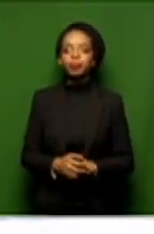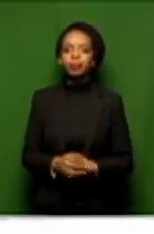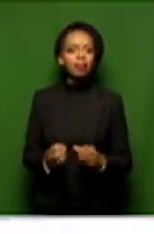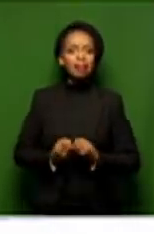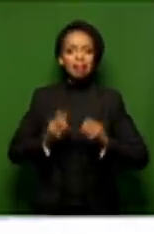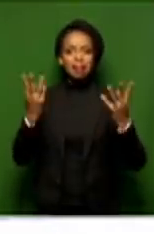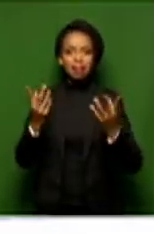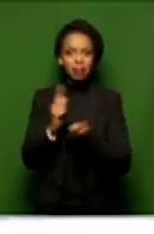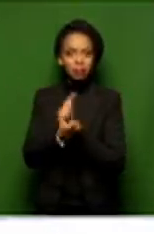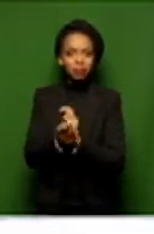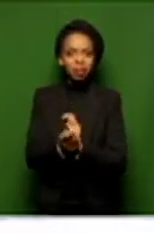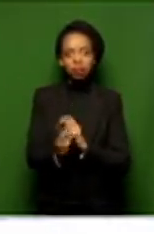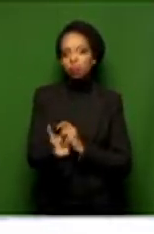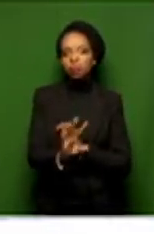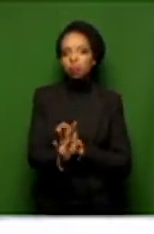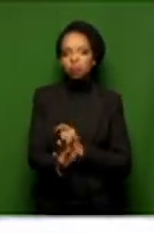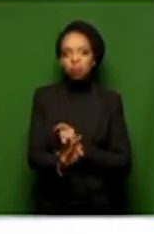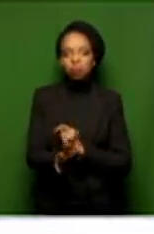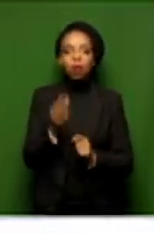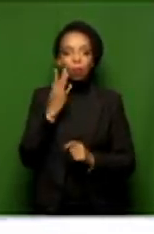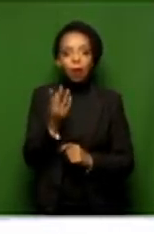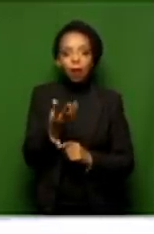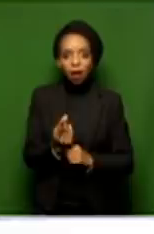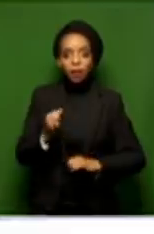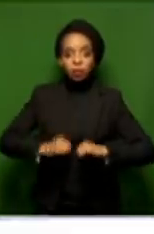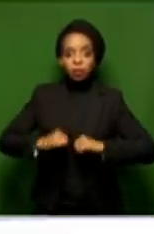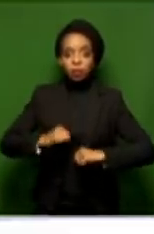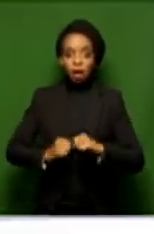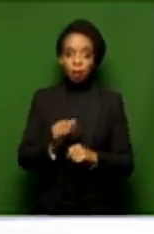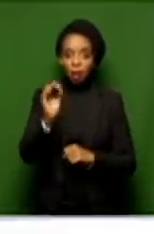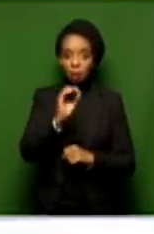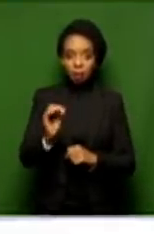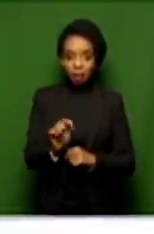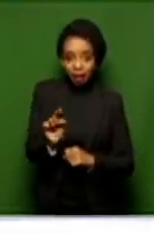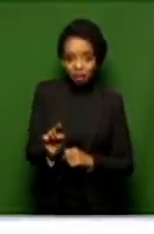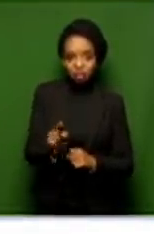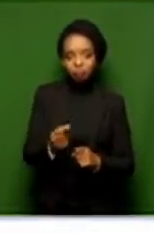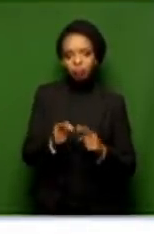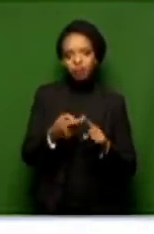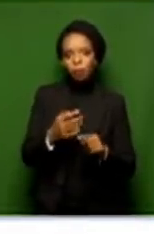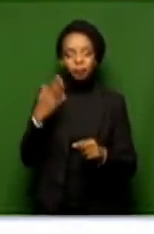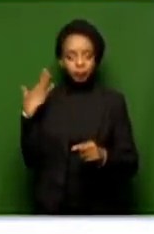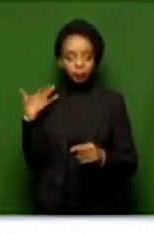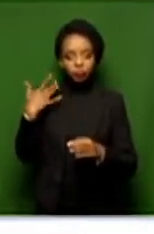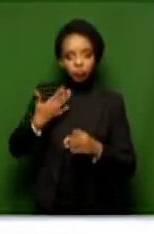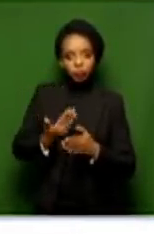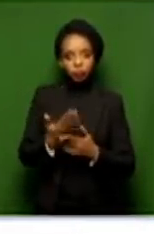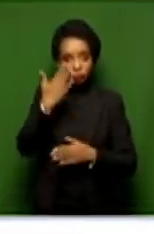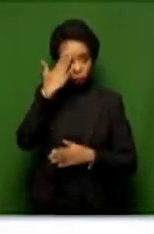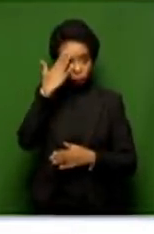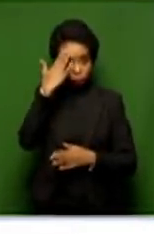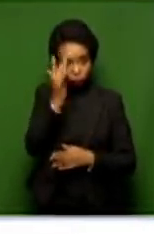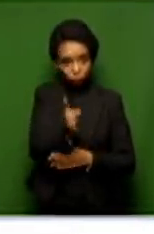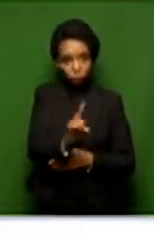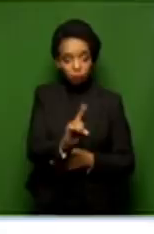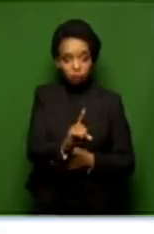performance when it has stabilized at a certain percentage. So from history, we know that once we get to